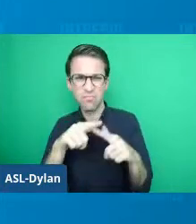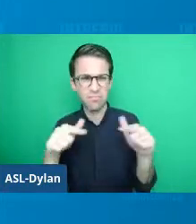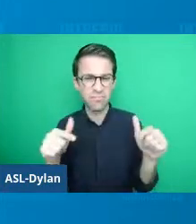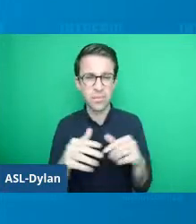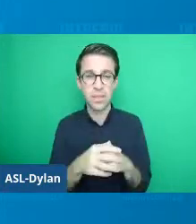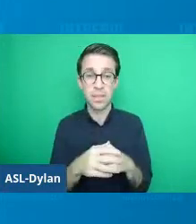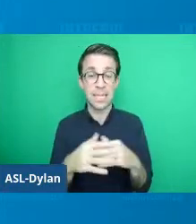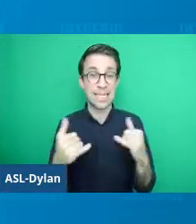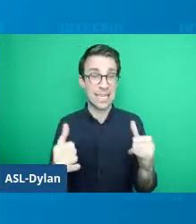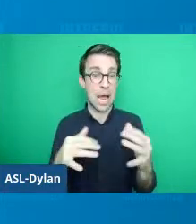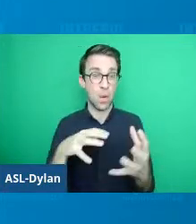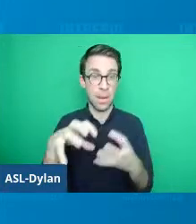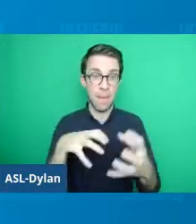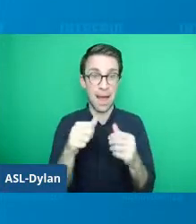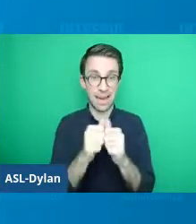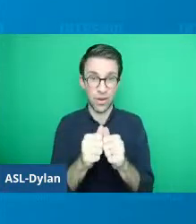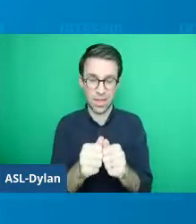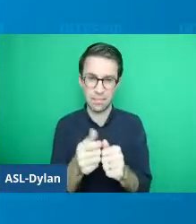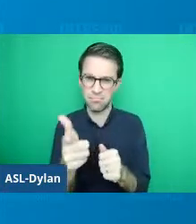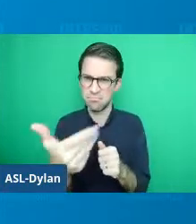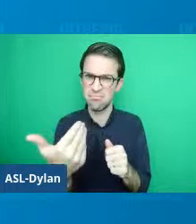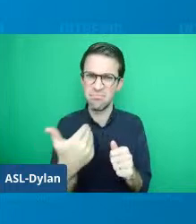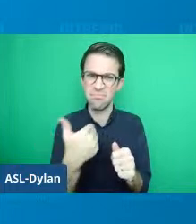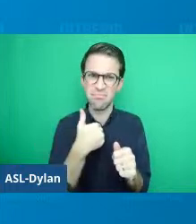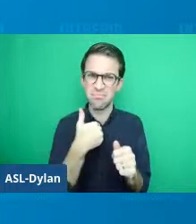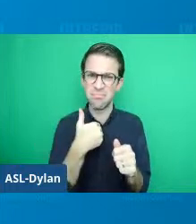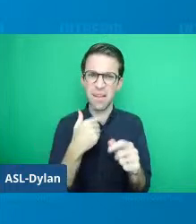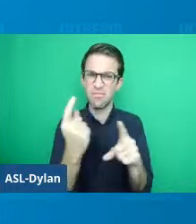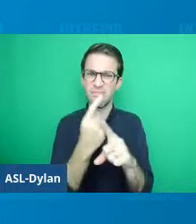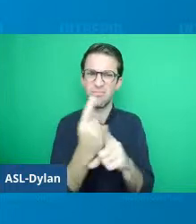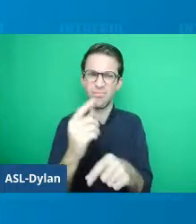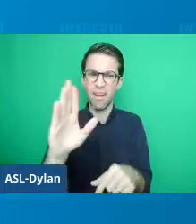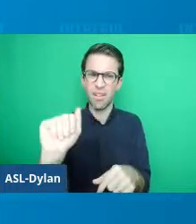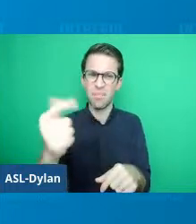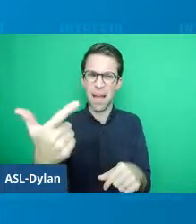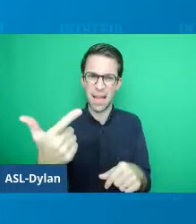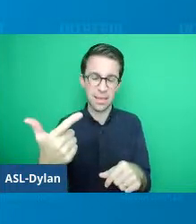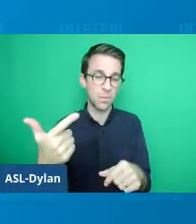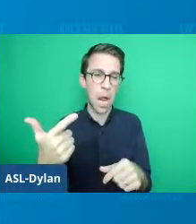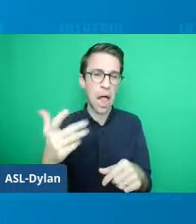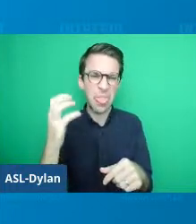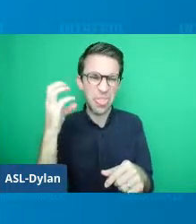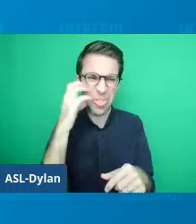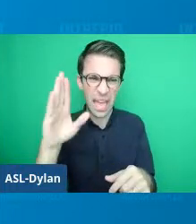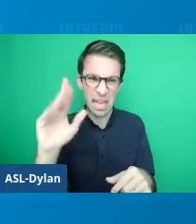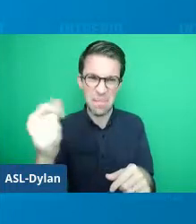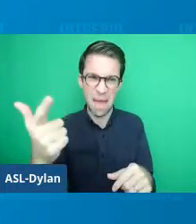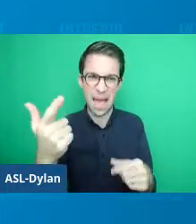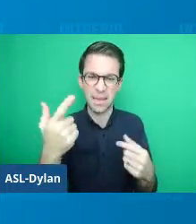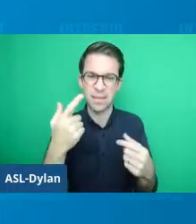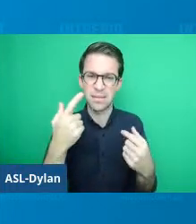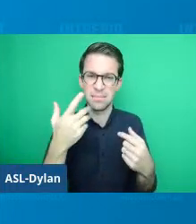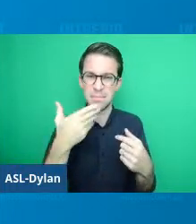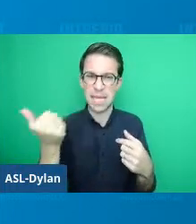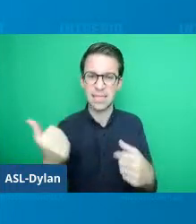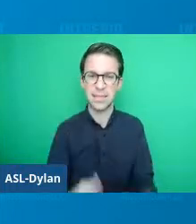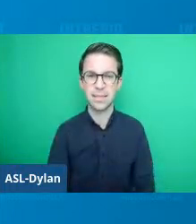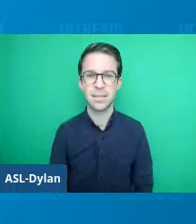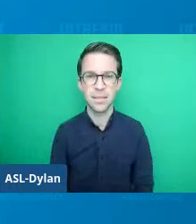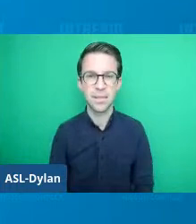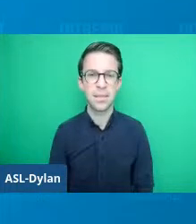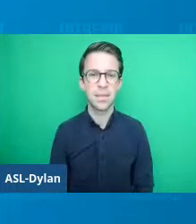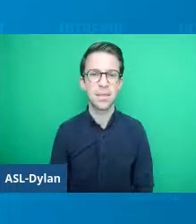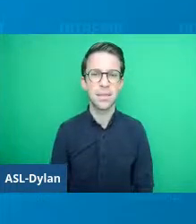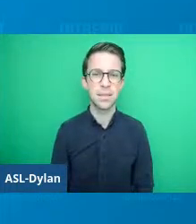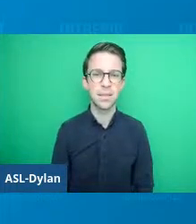combine our ingredients. Take an ordinary plastic trash bag. A heavy-duty trash bag works best. Pour in my dirt.